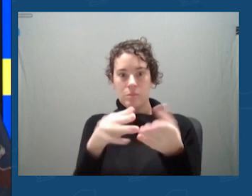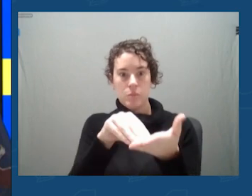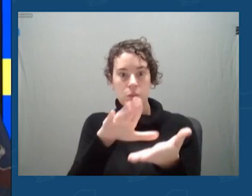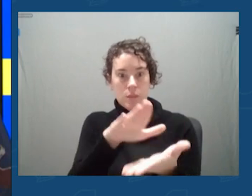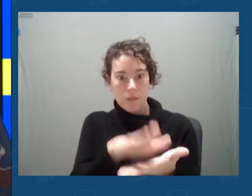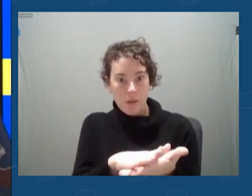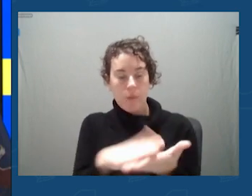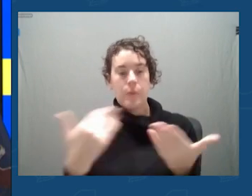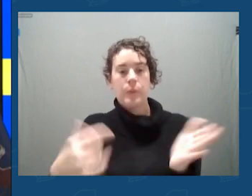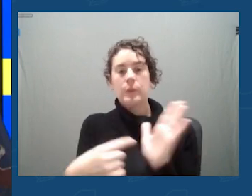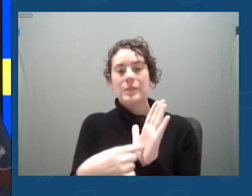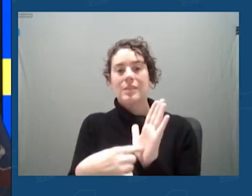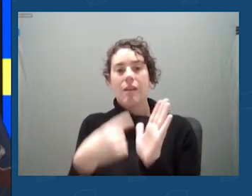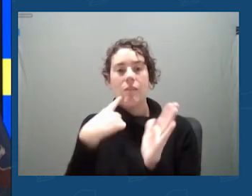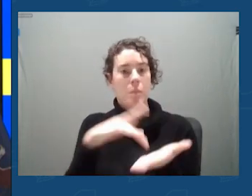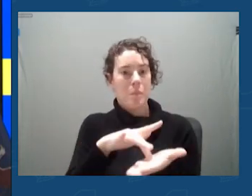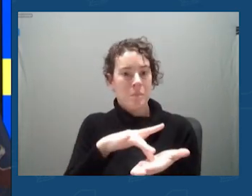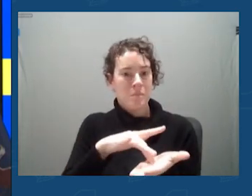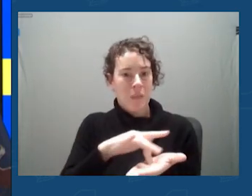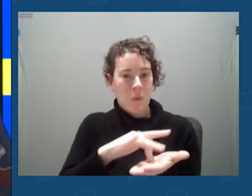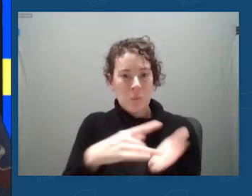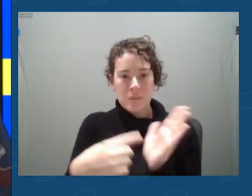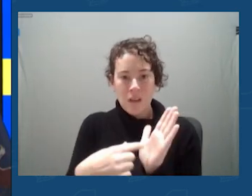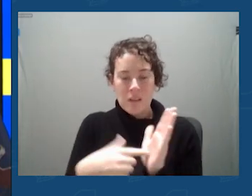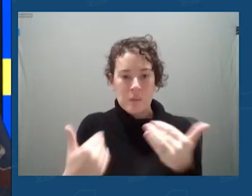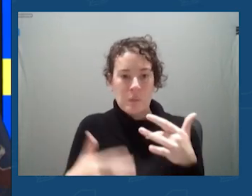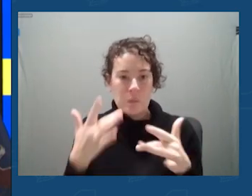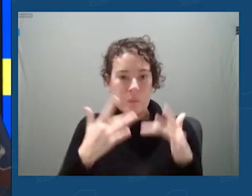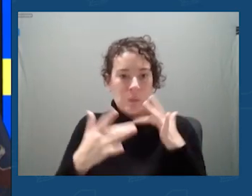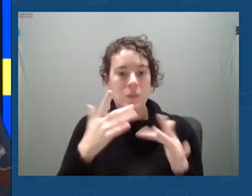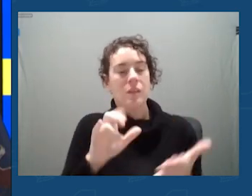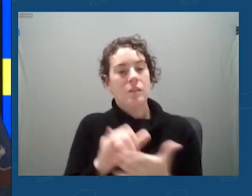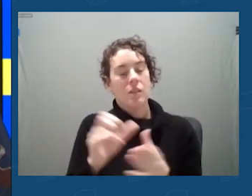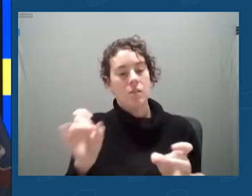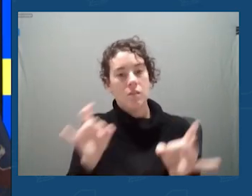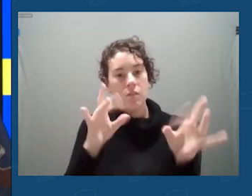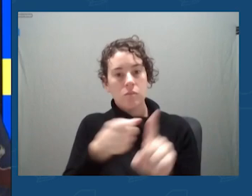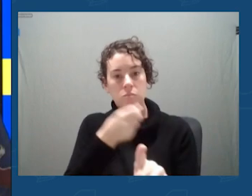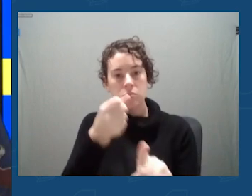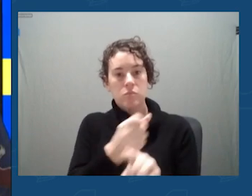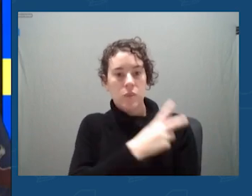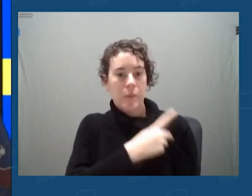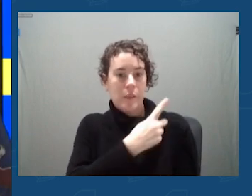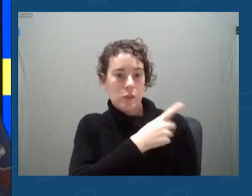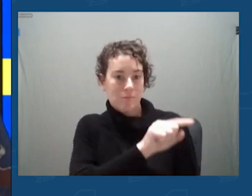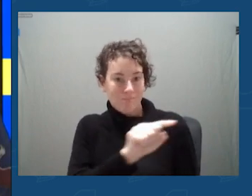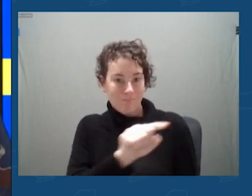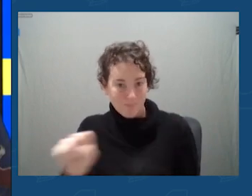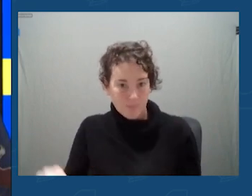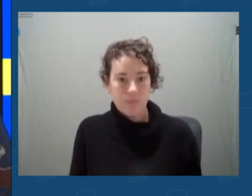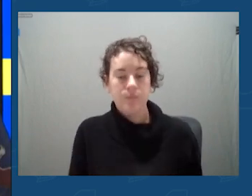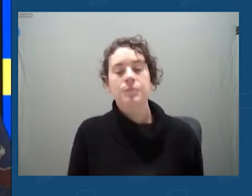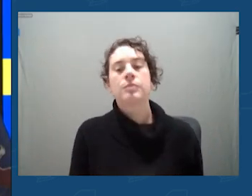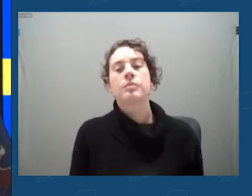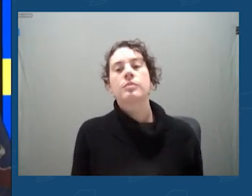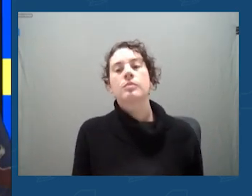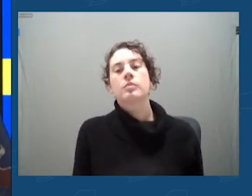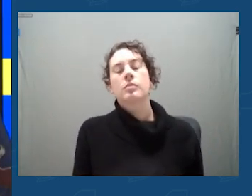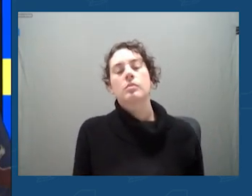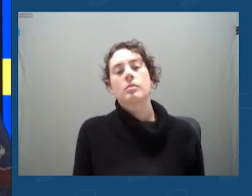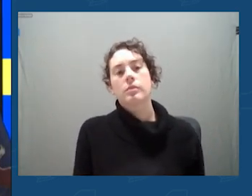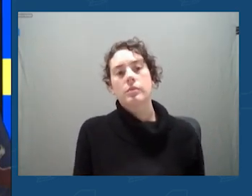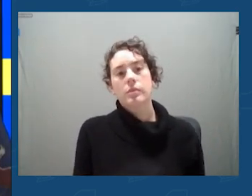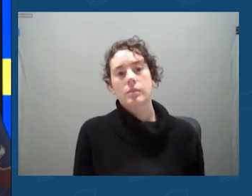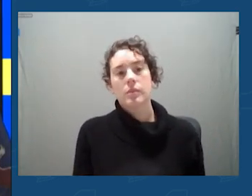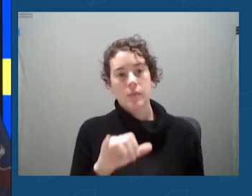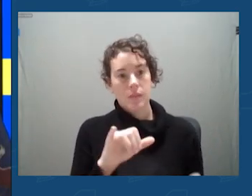in New York State and its devastating impact on patients. From that initial research,